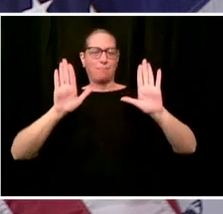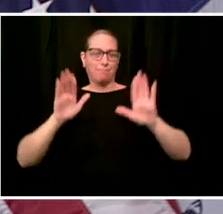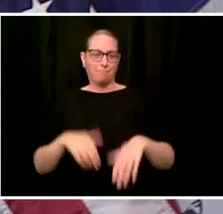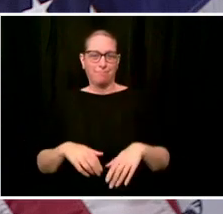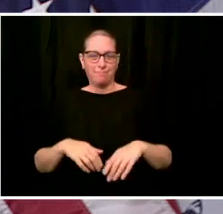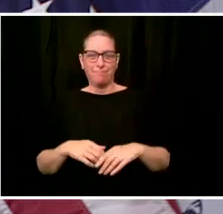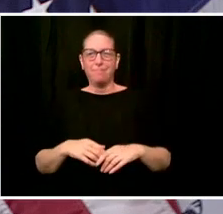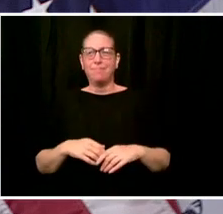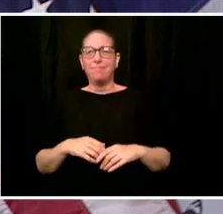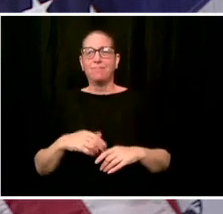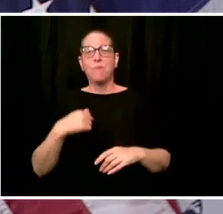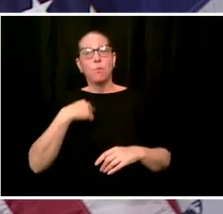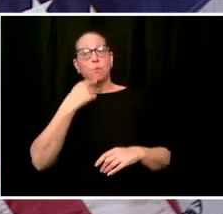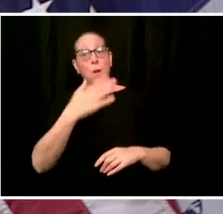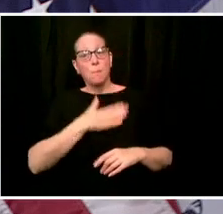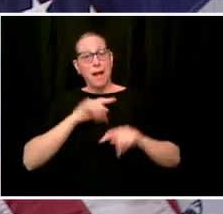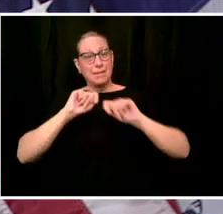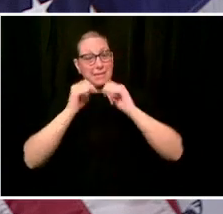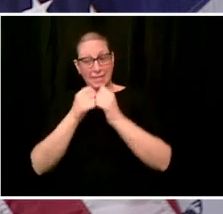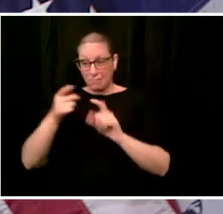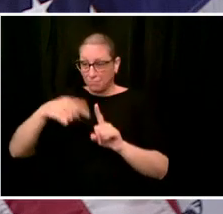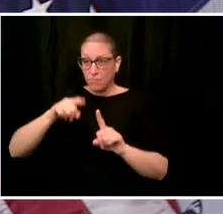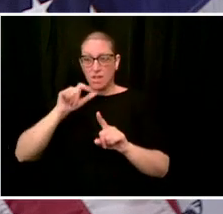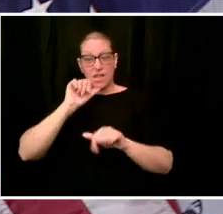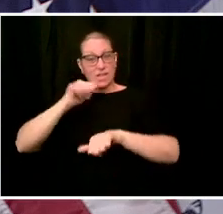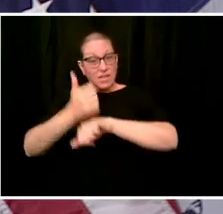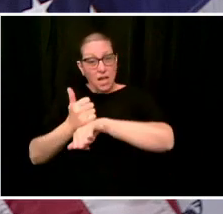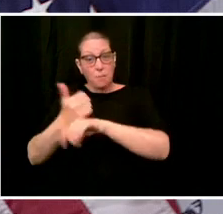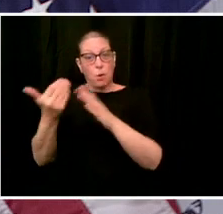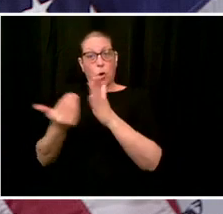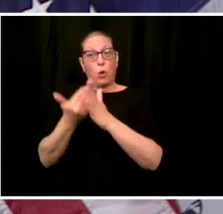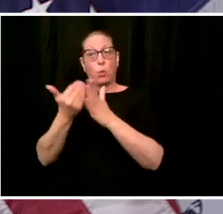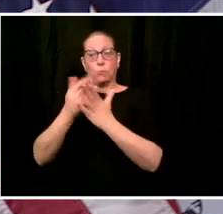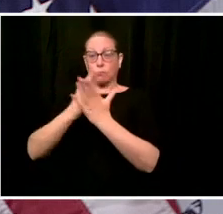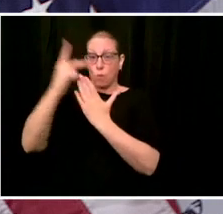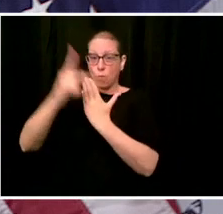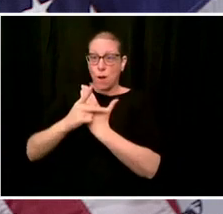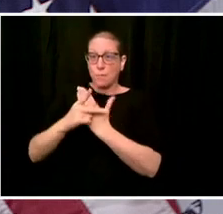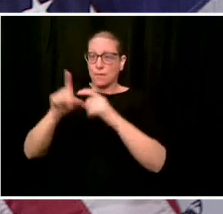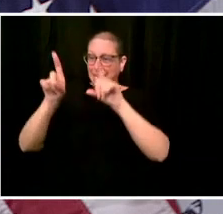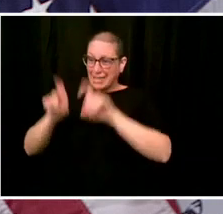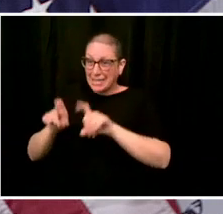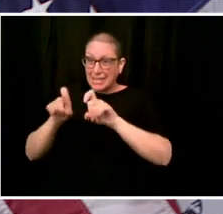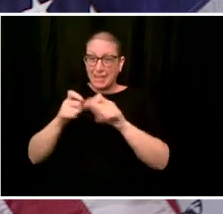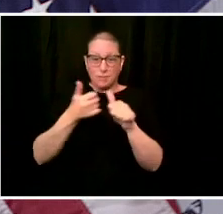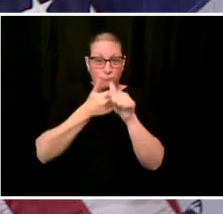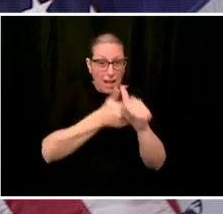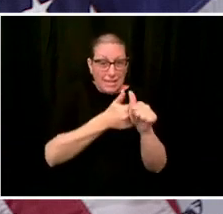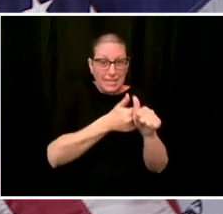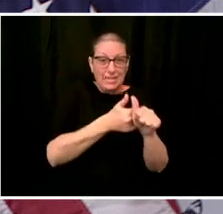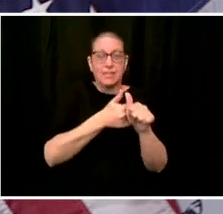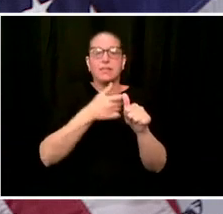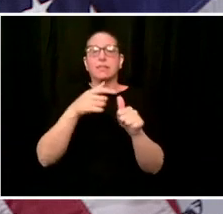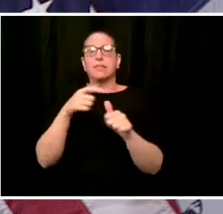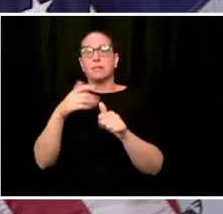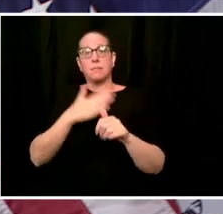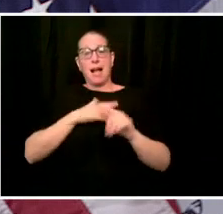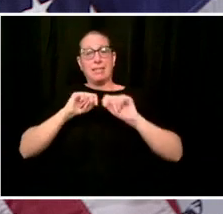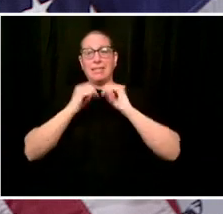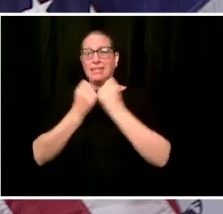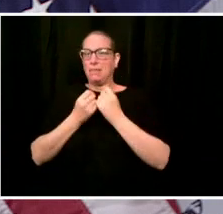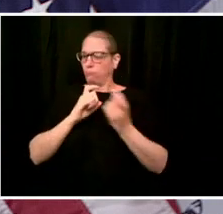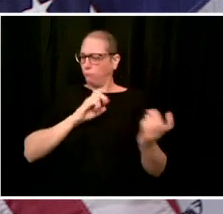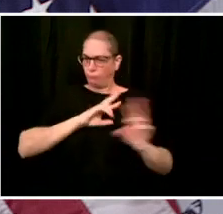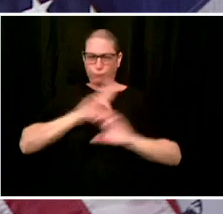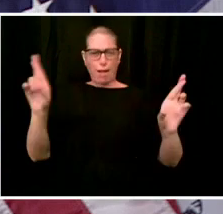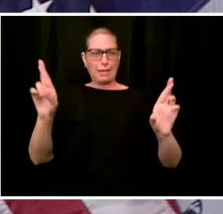with extreme speed and precision, people stepped forward and said, we're ready. You're going to see this test and trace effort